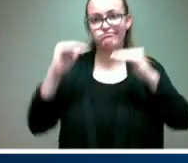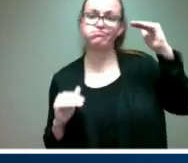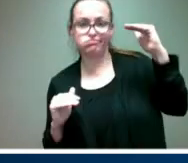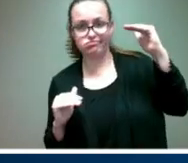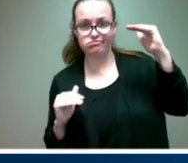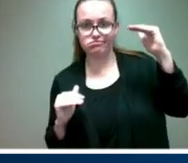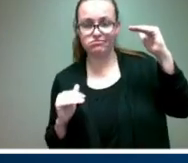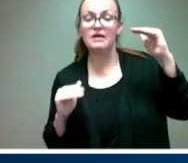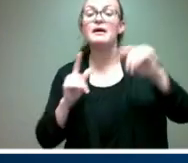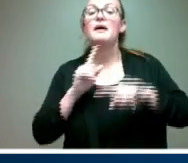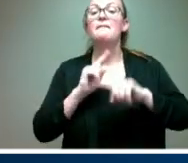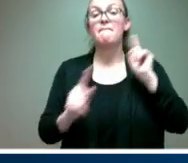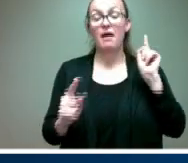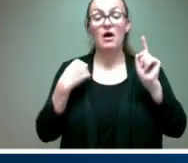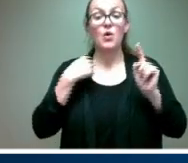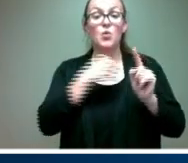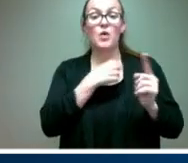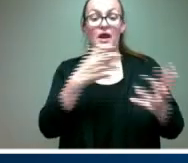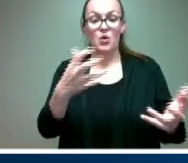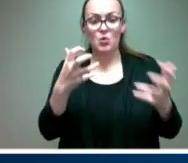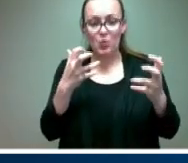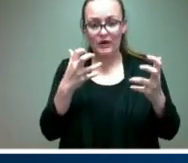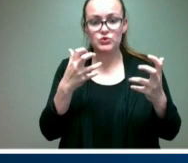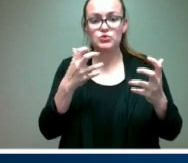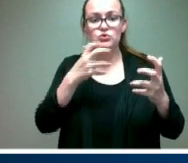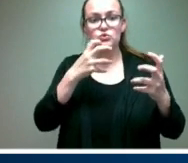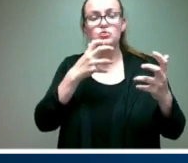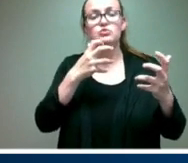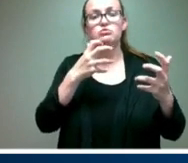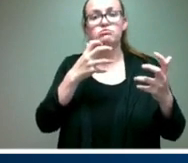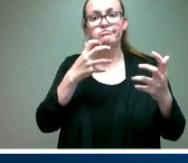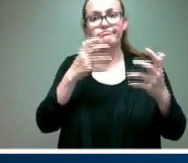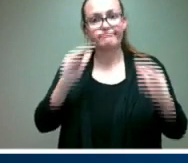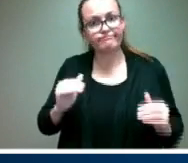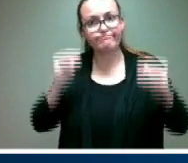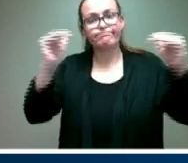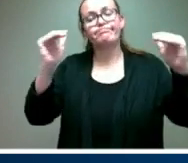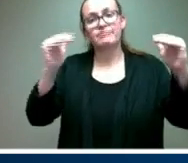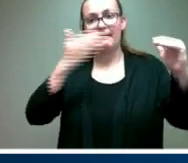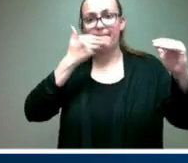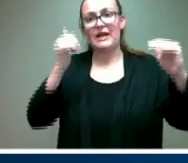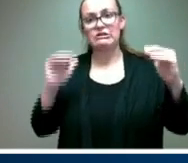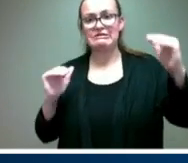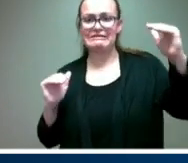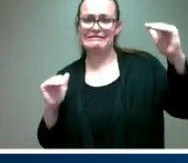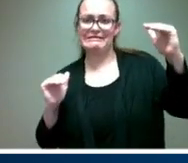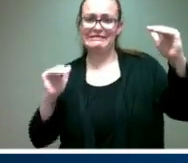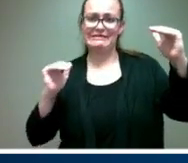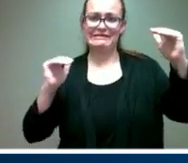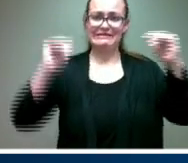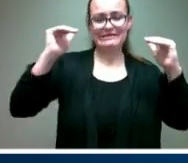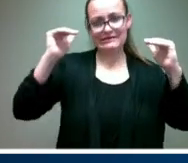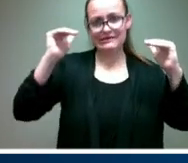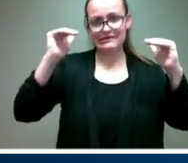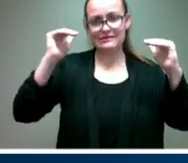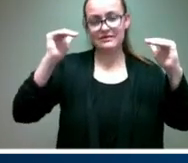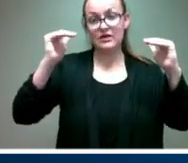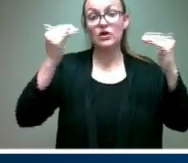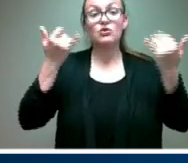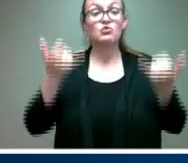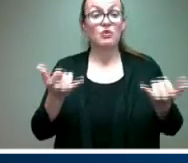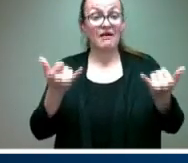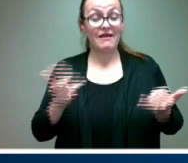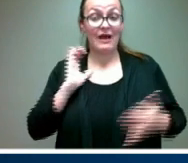the layers. Right now, we're responding to opportunities and challenges based on what our